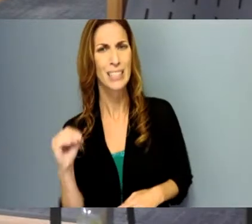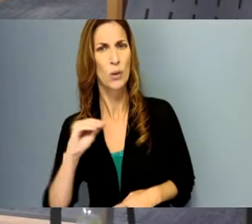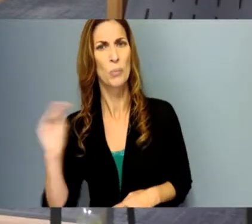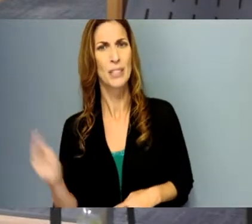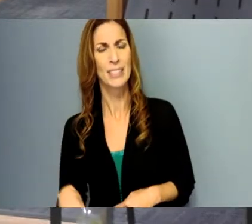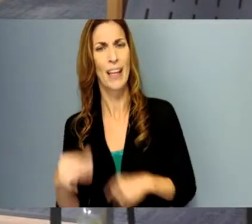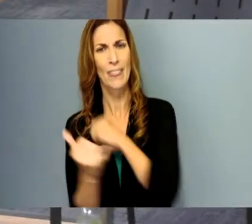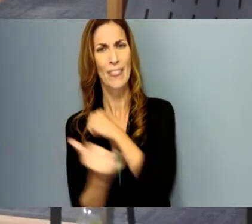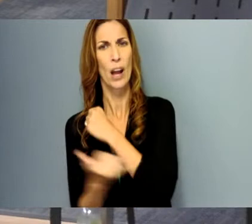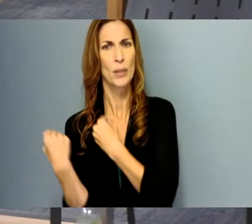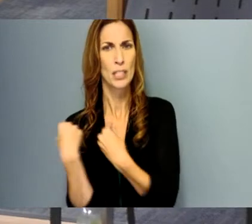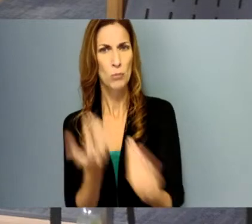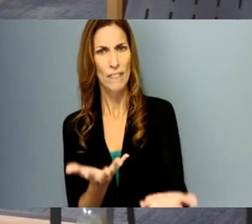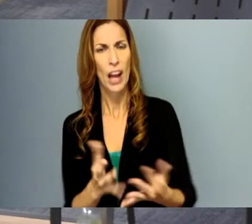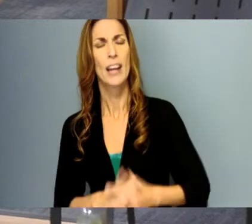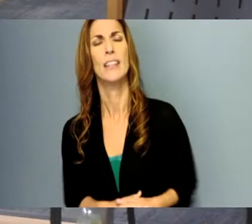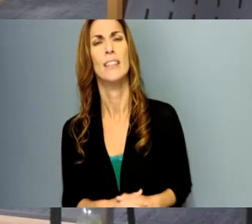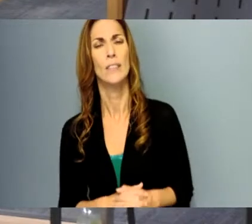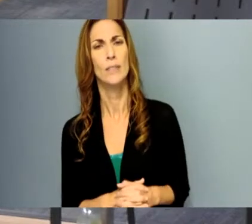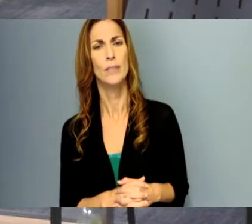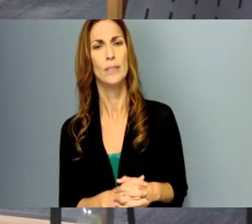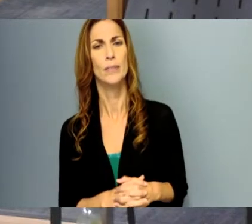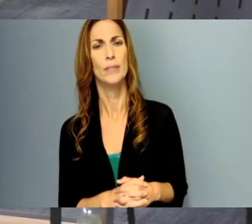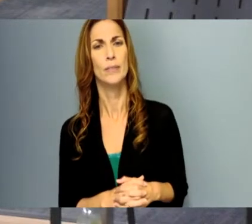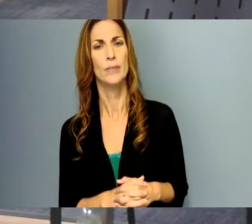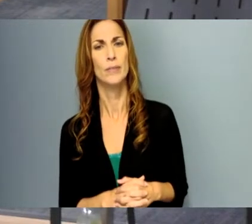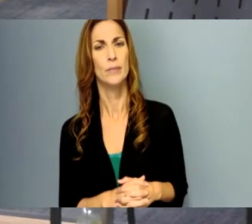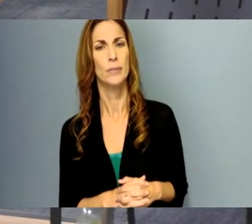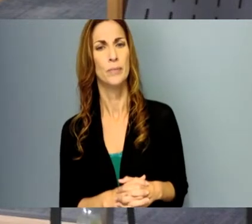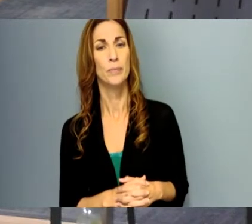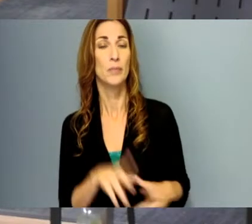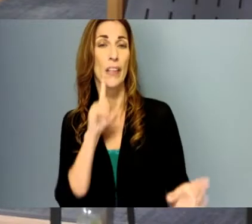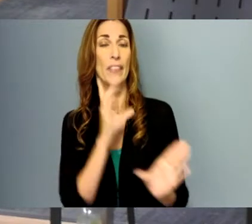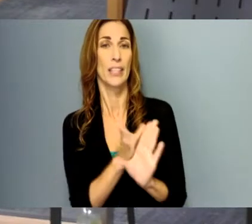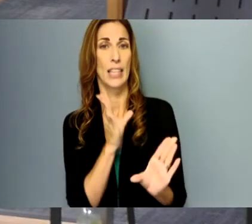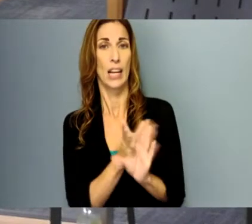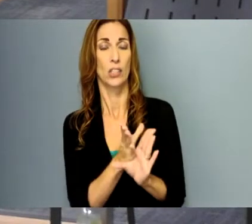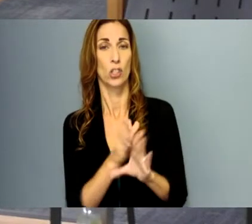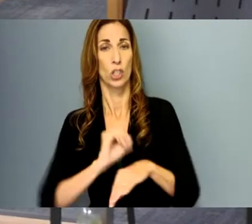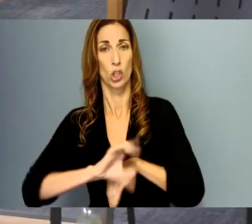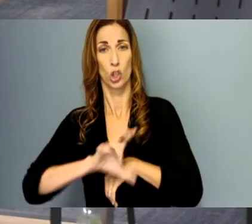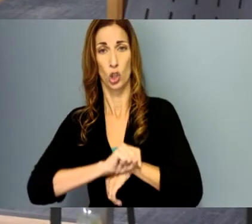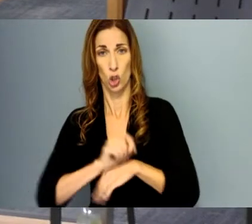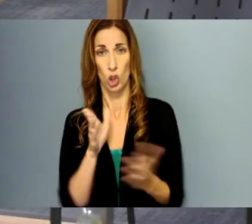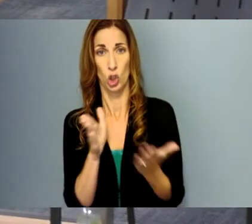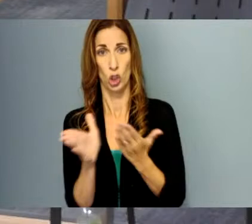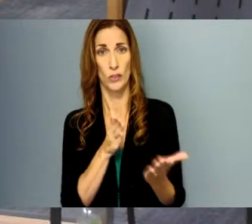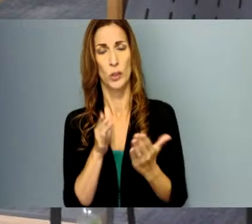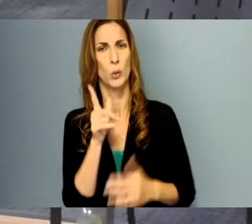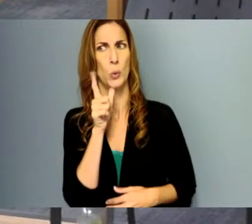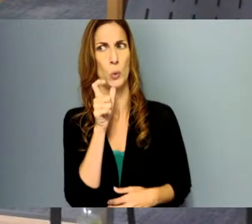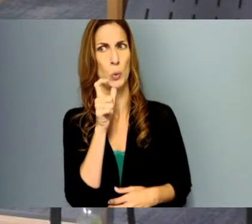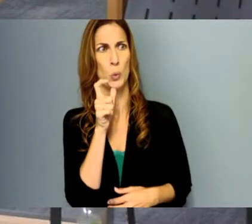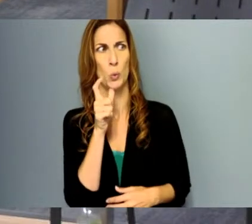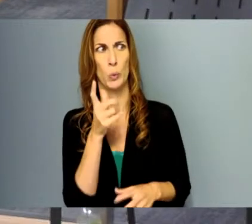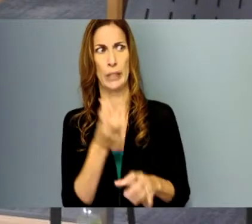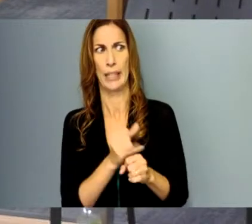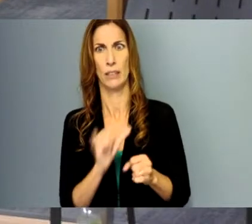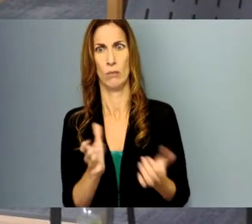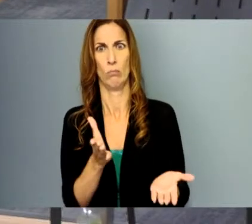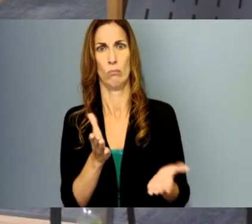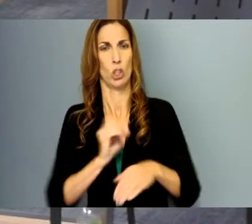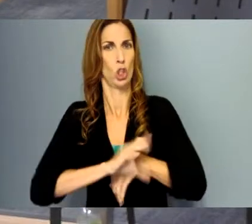county is providing? And then it's the psychological consulting services. Who gets those